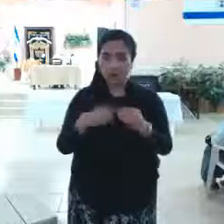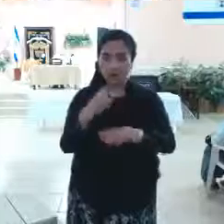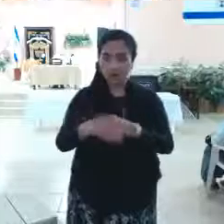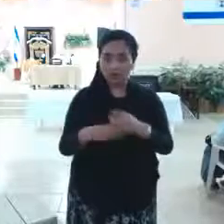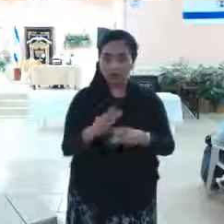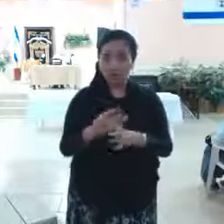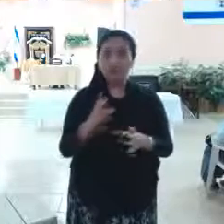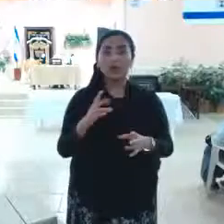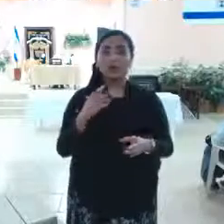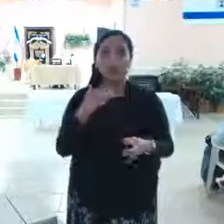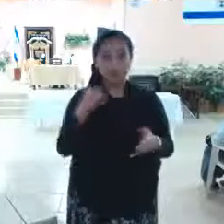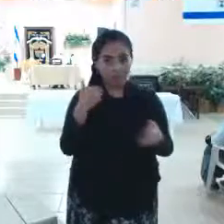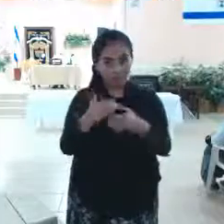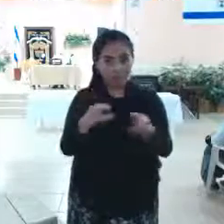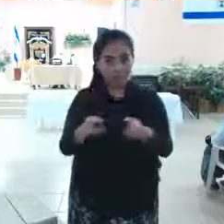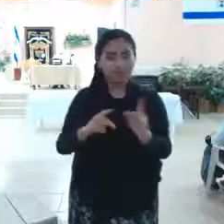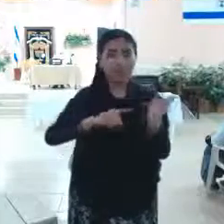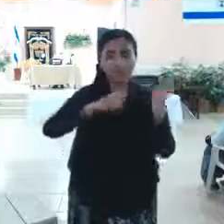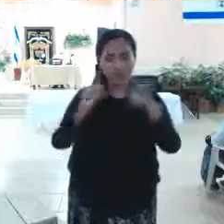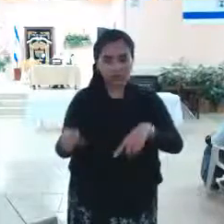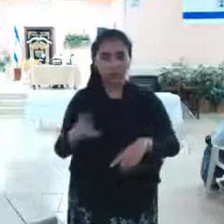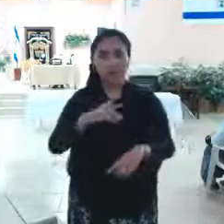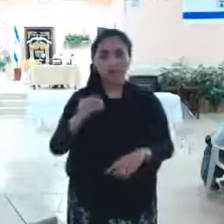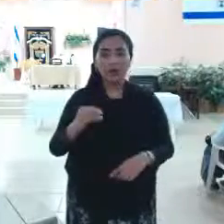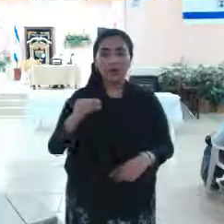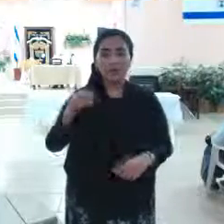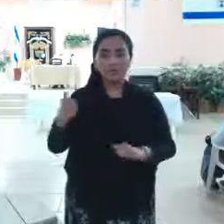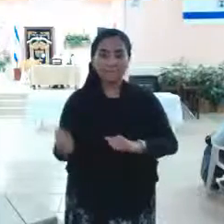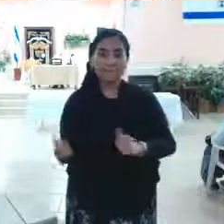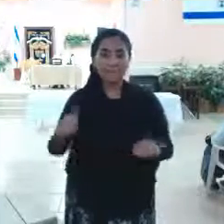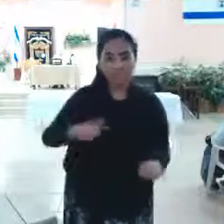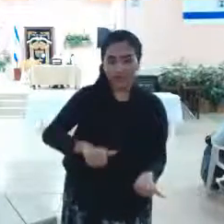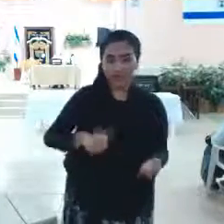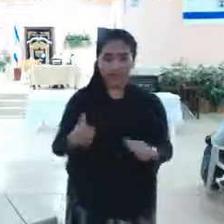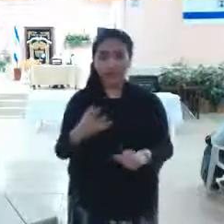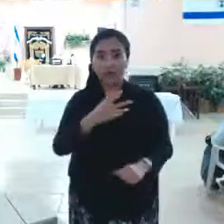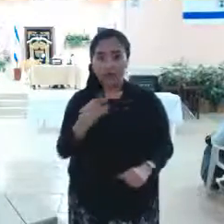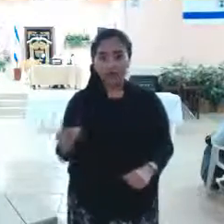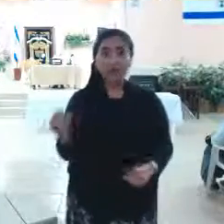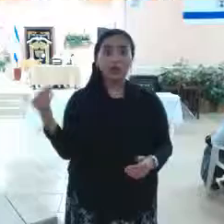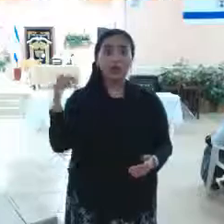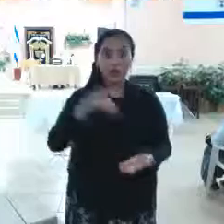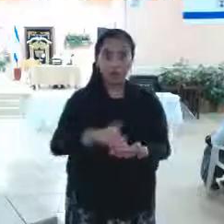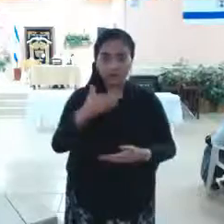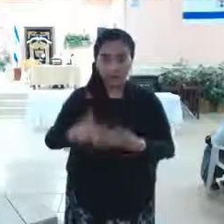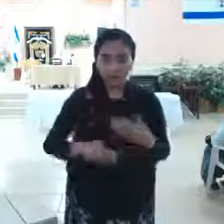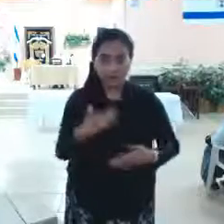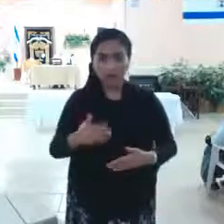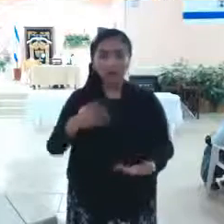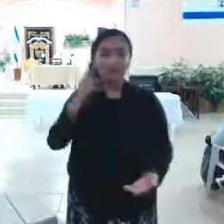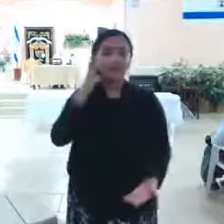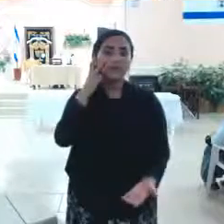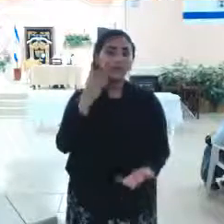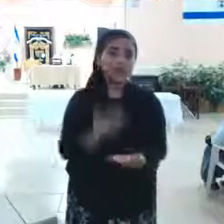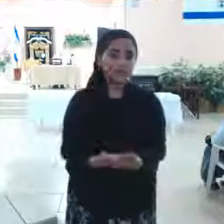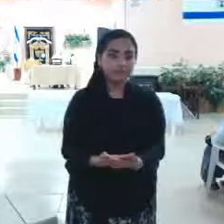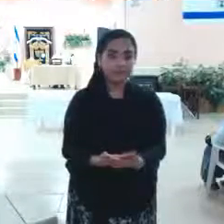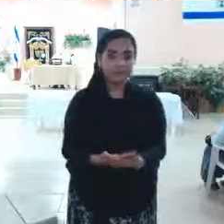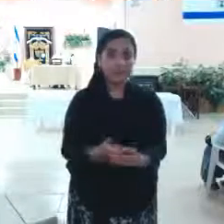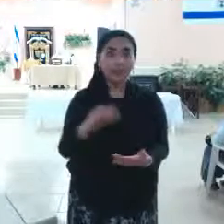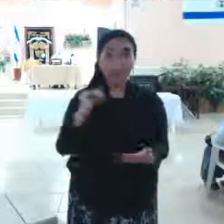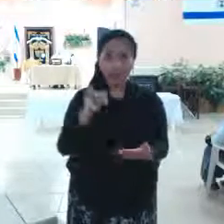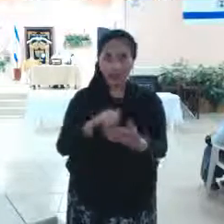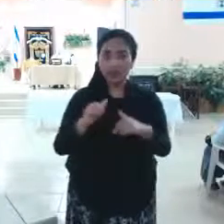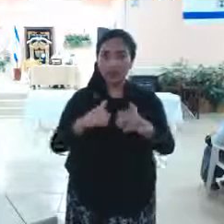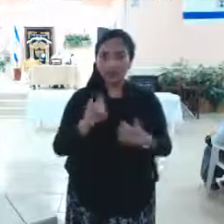I'm talking generally. They have a lake close to them. Go and submerge yourselves, and one another work as